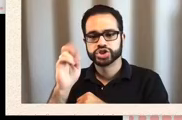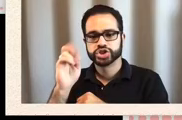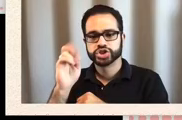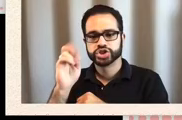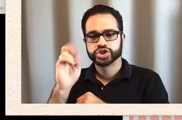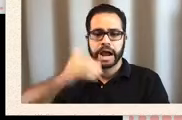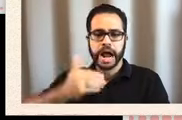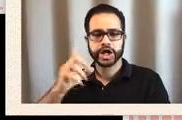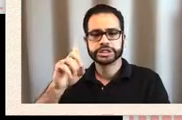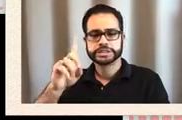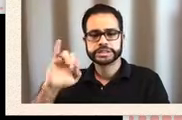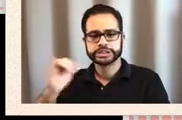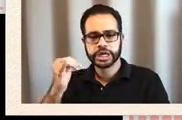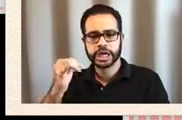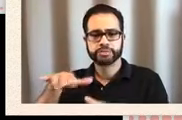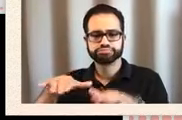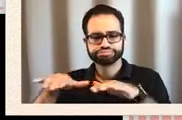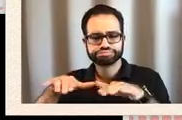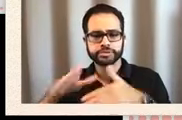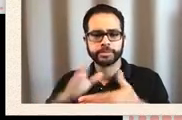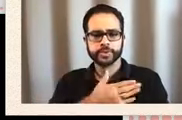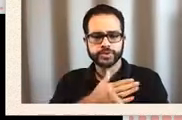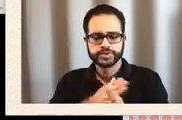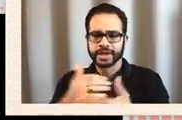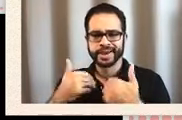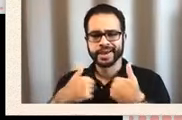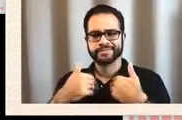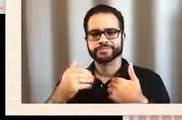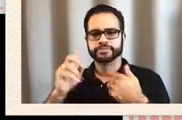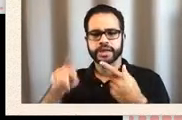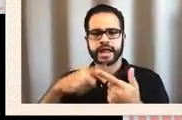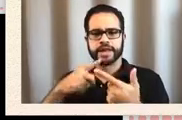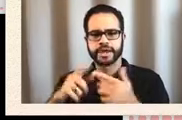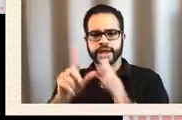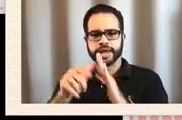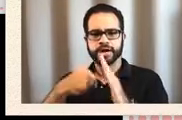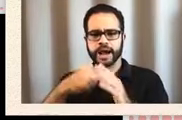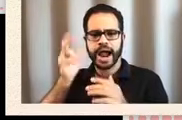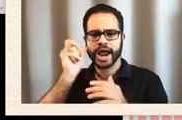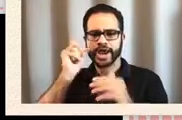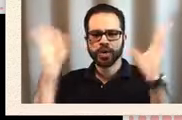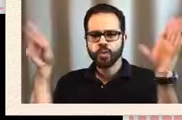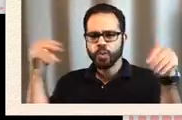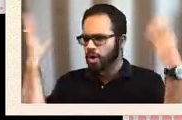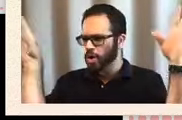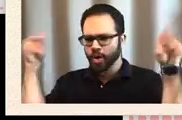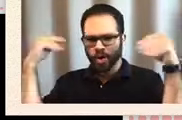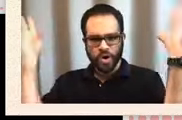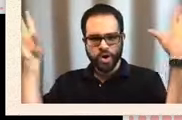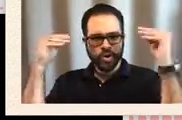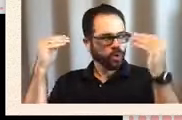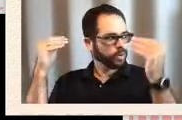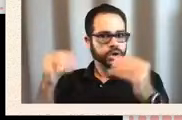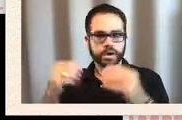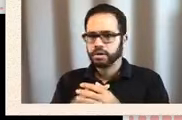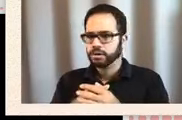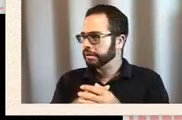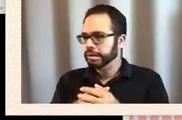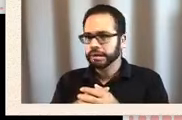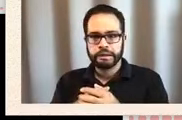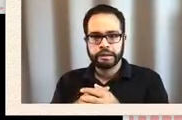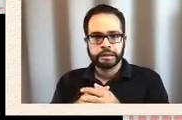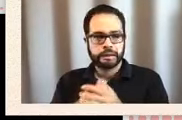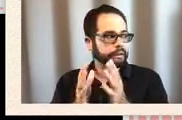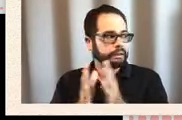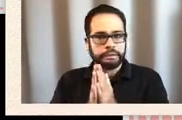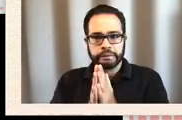And all of a sudden, I hear, woo! I'm like, uh-oh, what did I do?